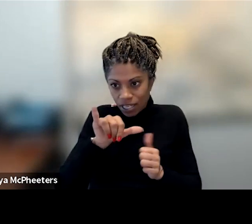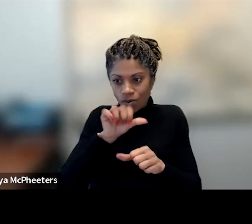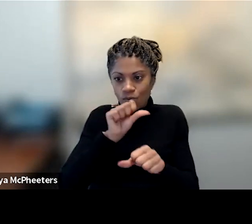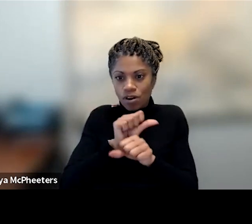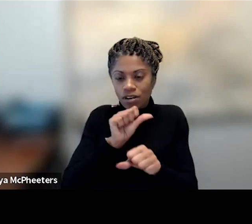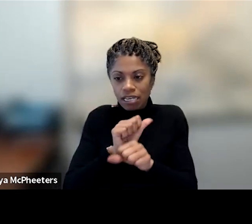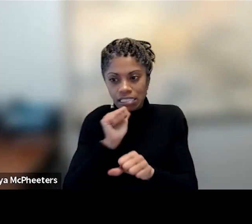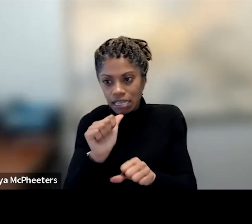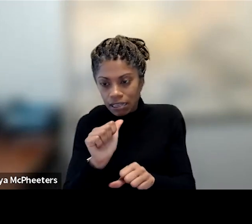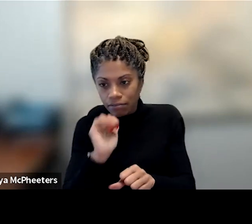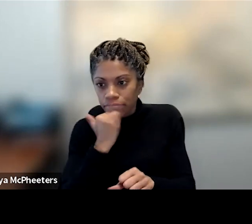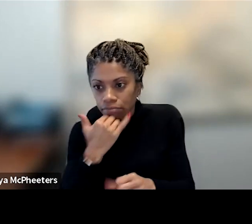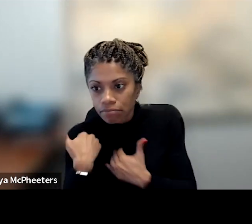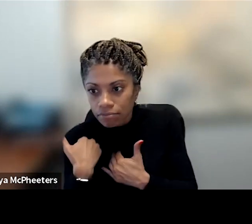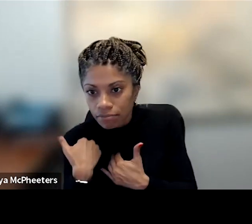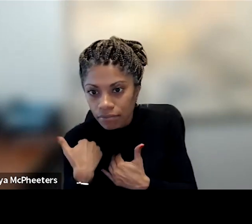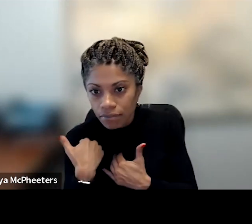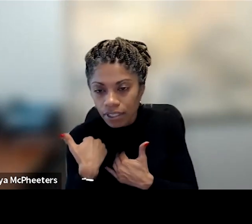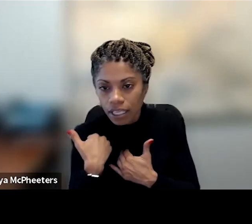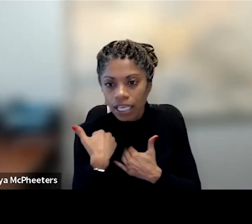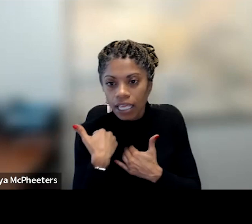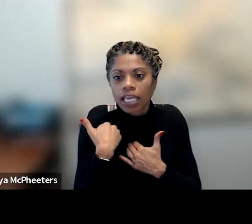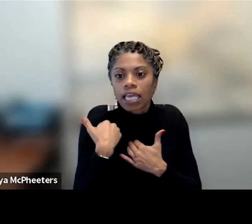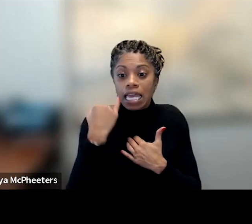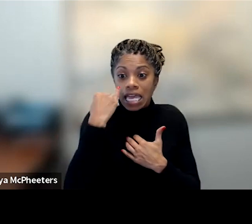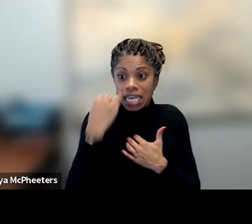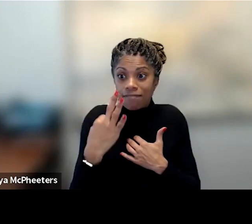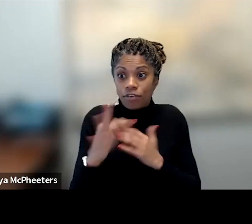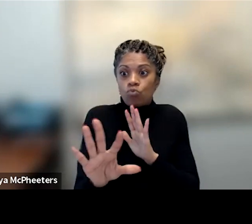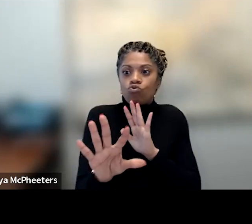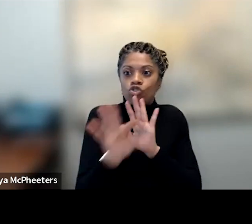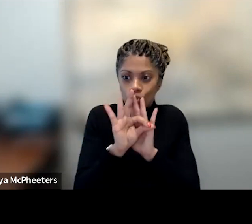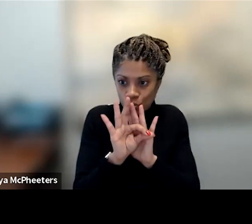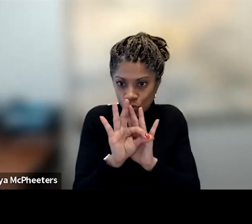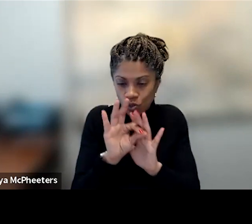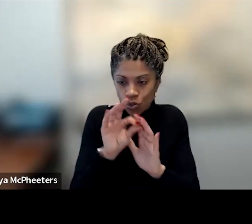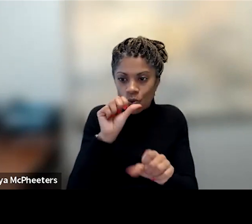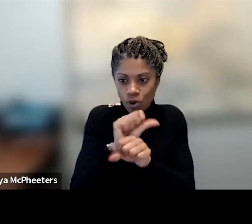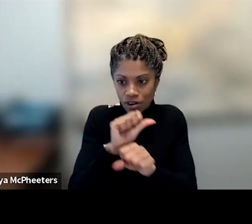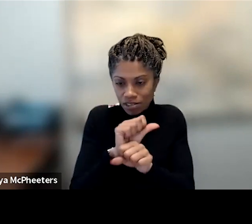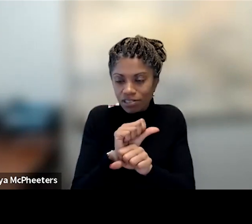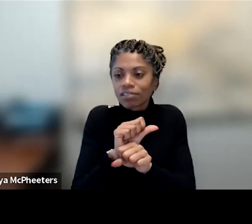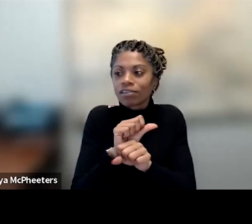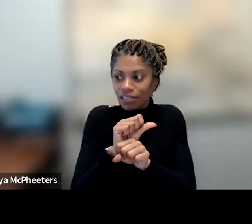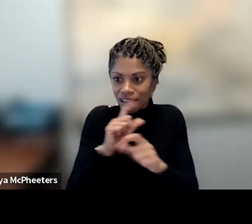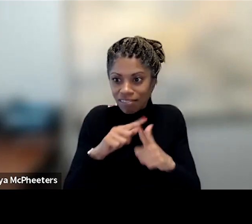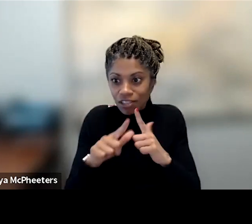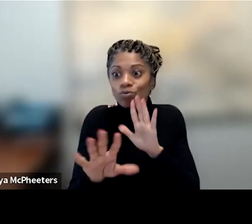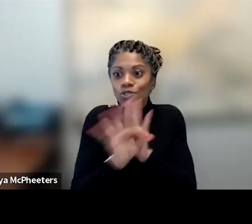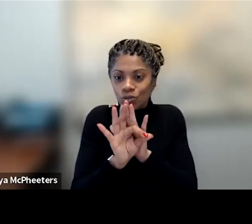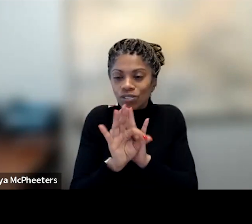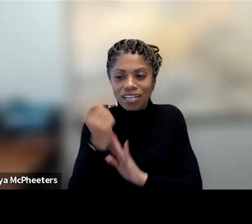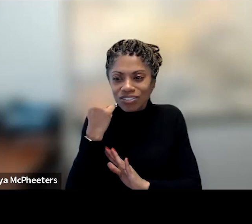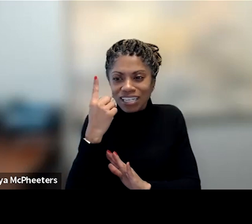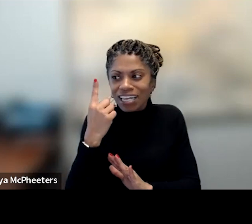if you're in an institution who's choosing to do this work, it's because they're choosing to. It's not baked into our society. Many of you didn't get classes on